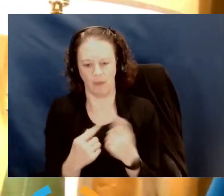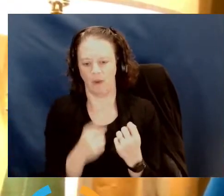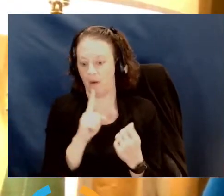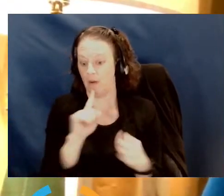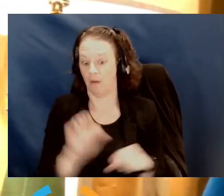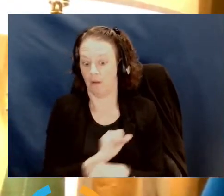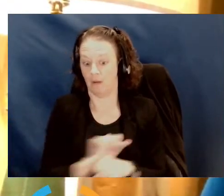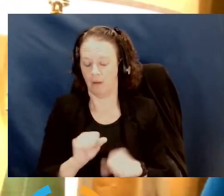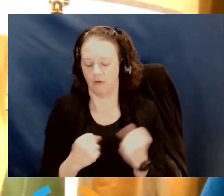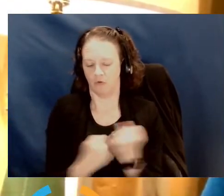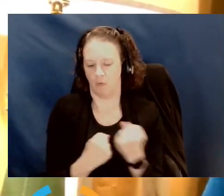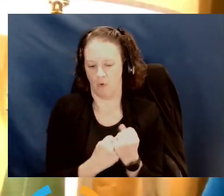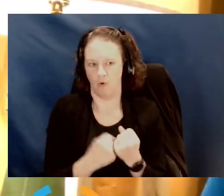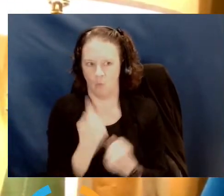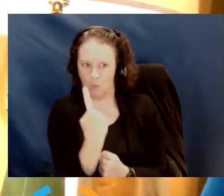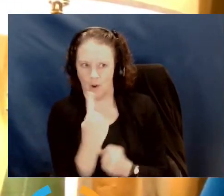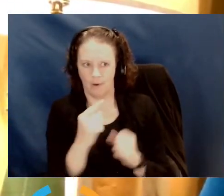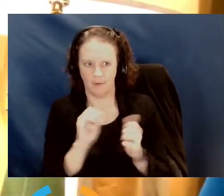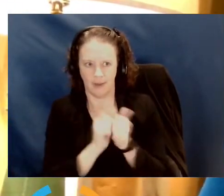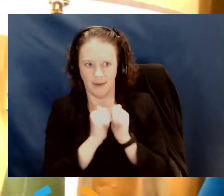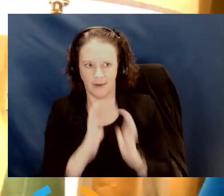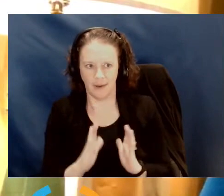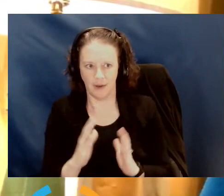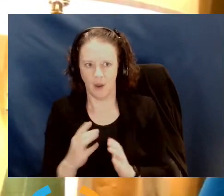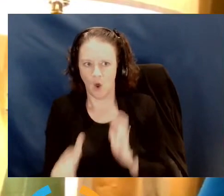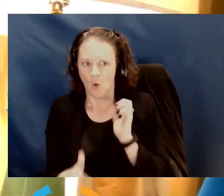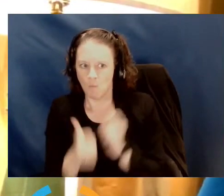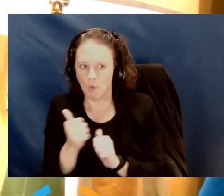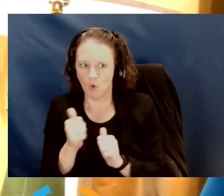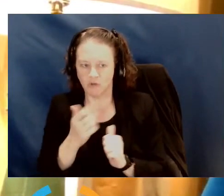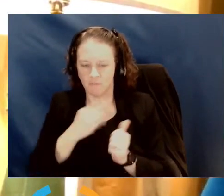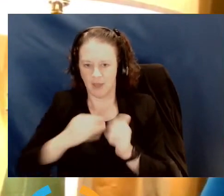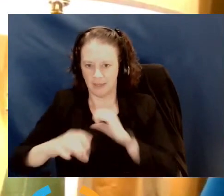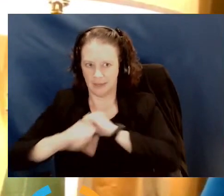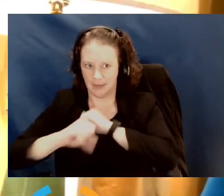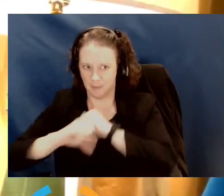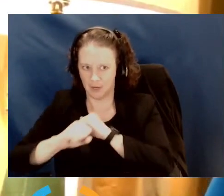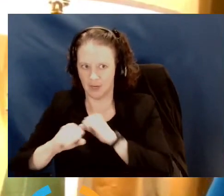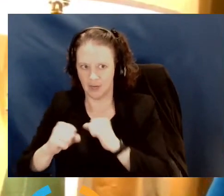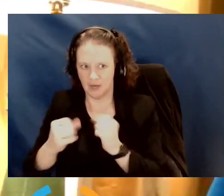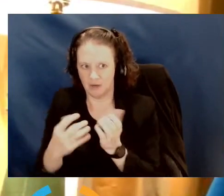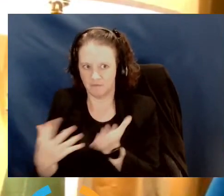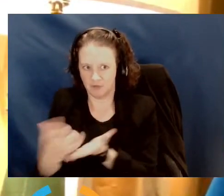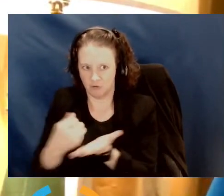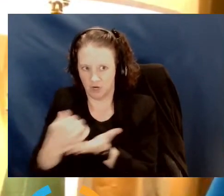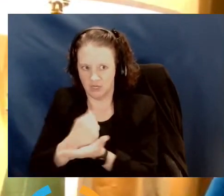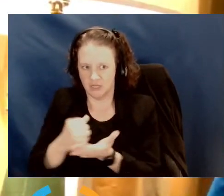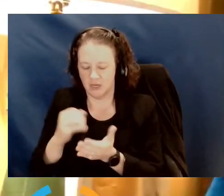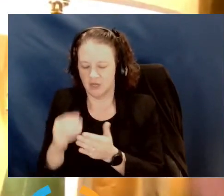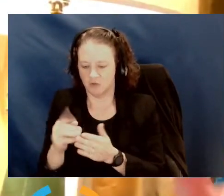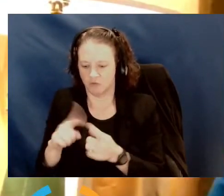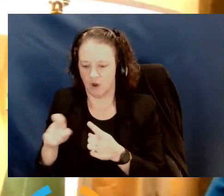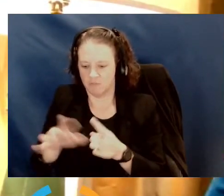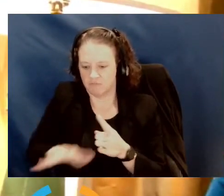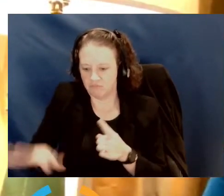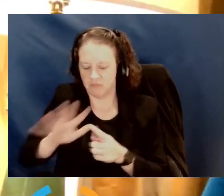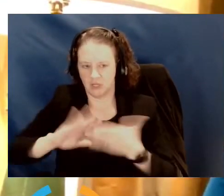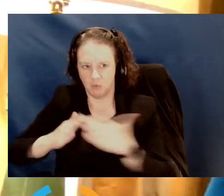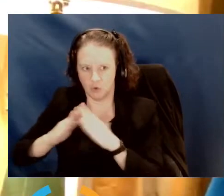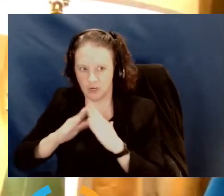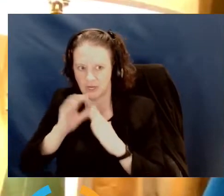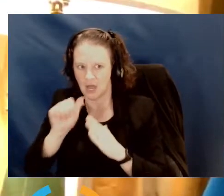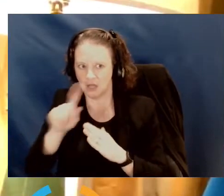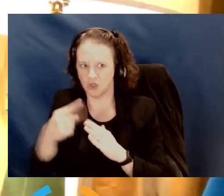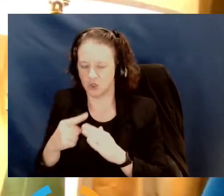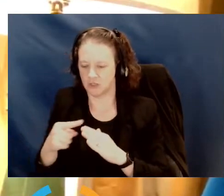been from grassroots, where they're actually purposely giving to my campaign and not just given into a pool where